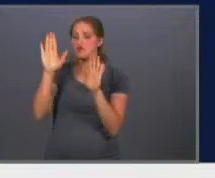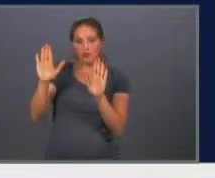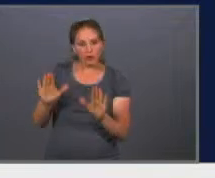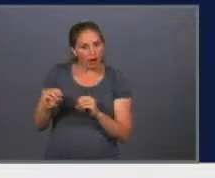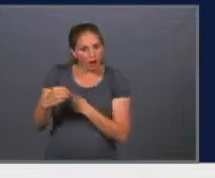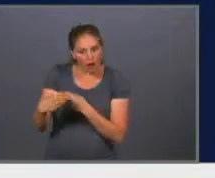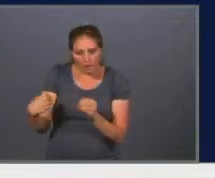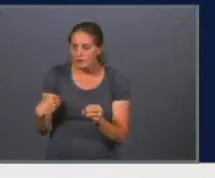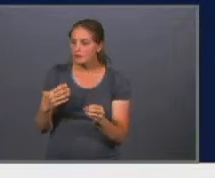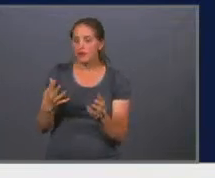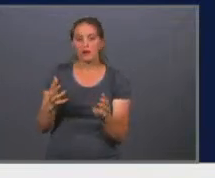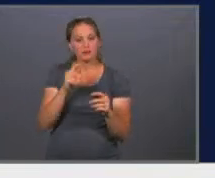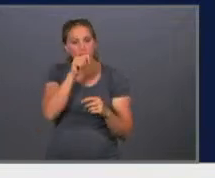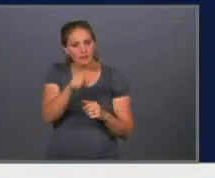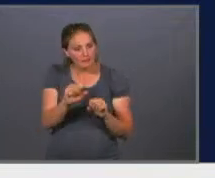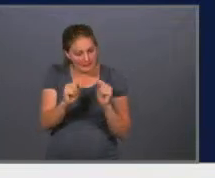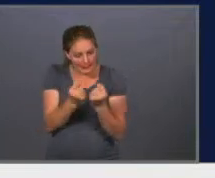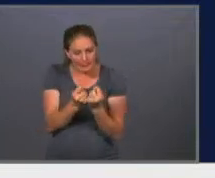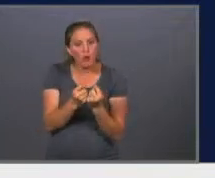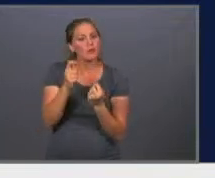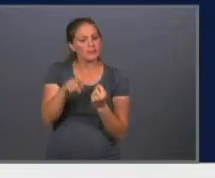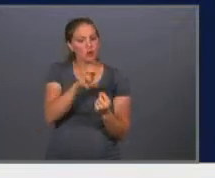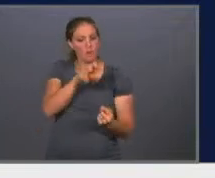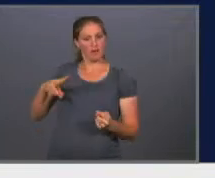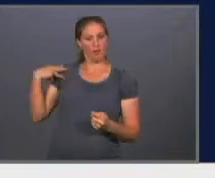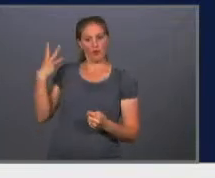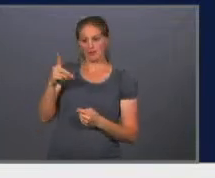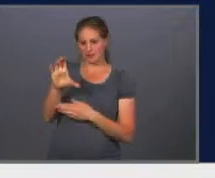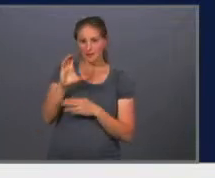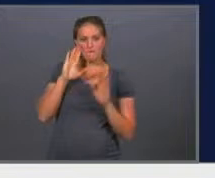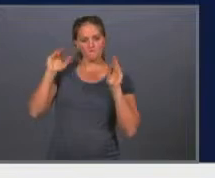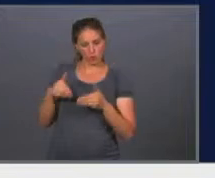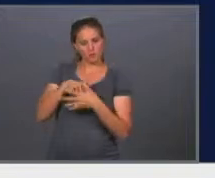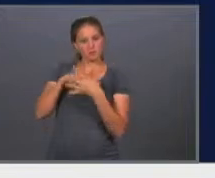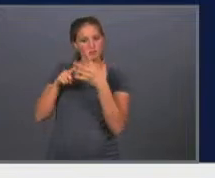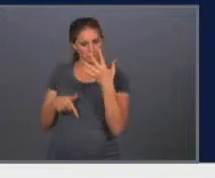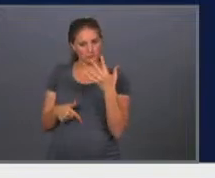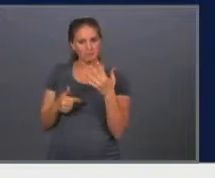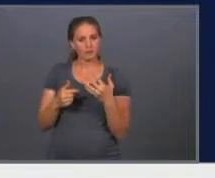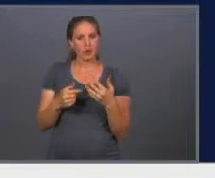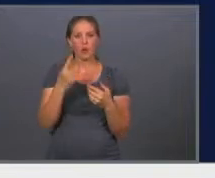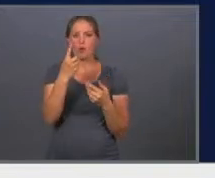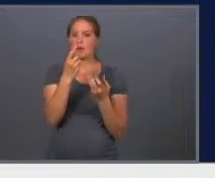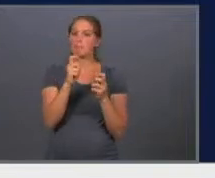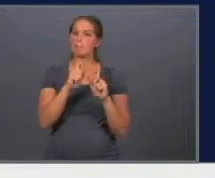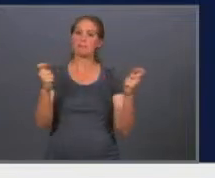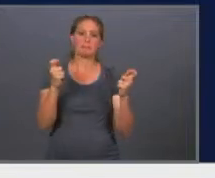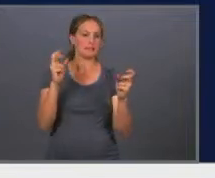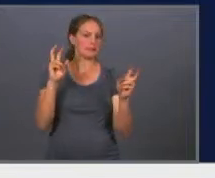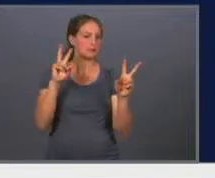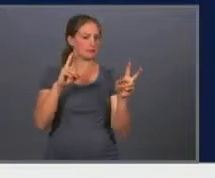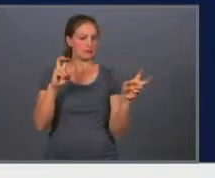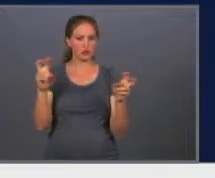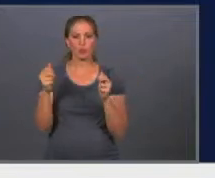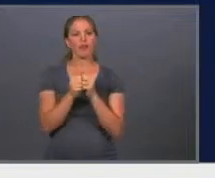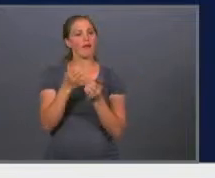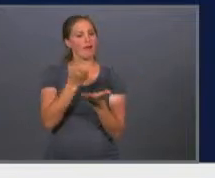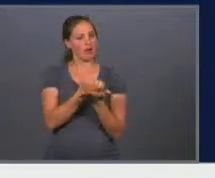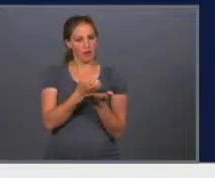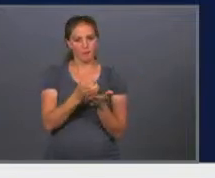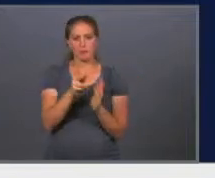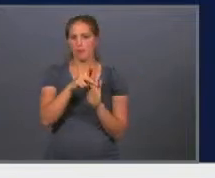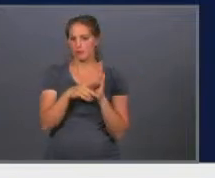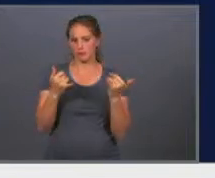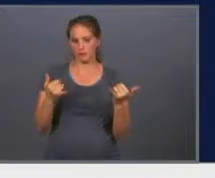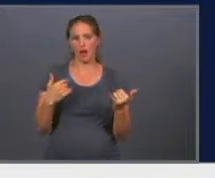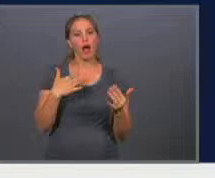back and continue to focus on the areas that we're focused on. We have a major issue with our economic policy right now, and I want to be in a position to be